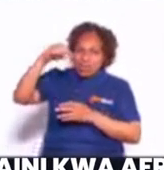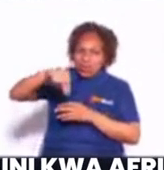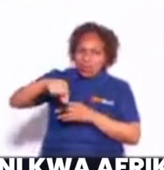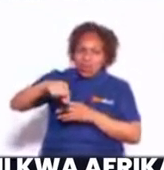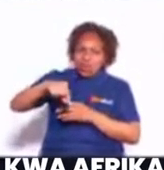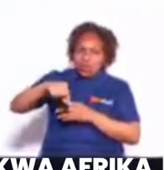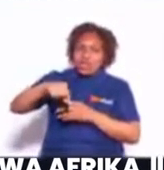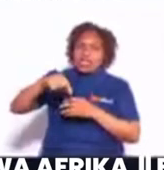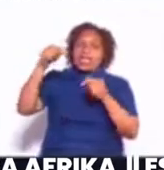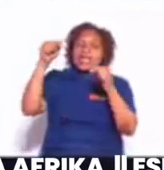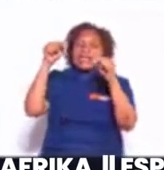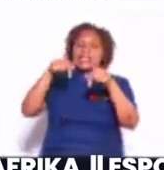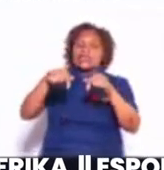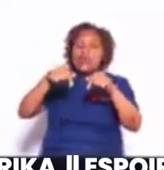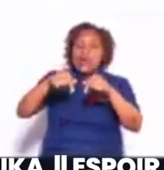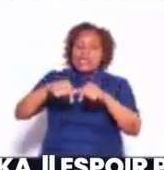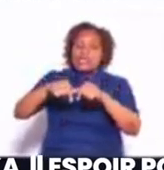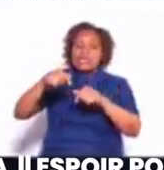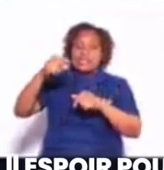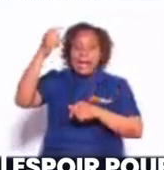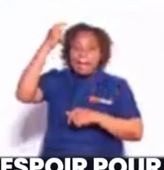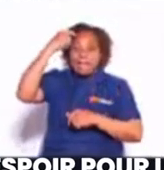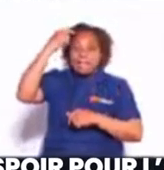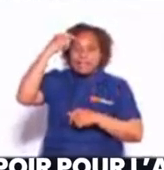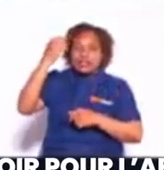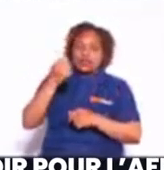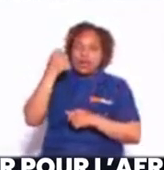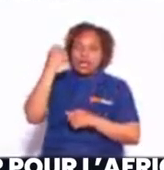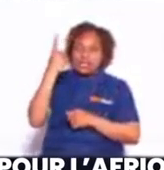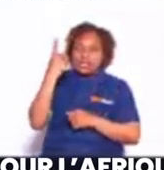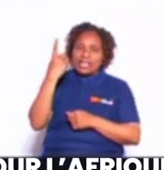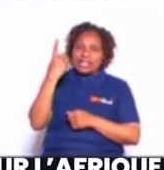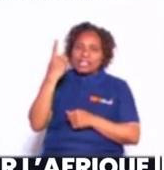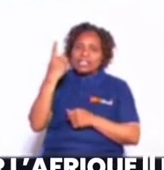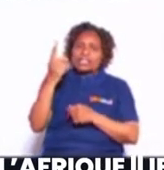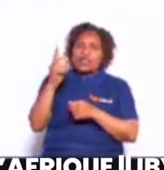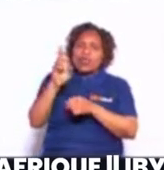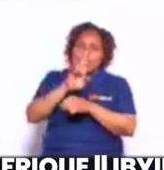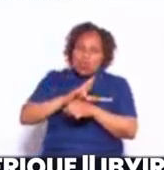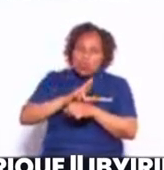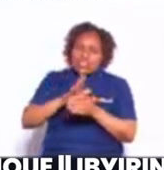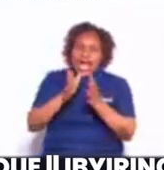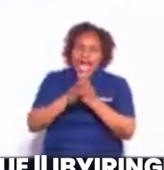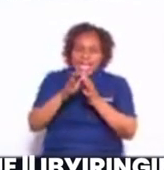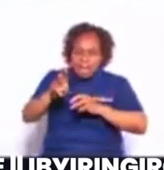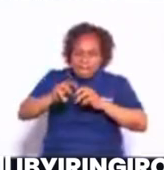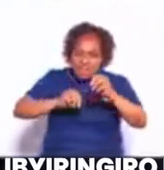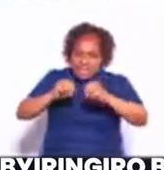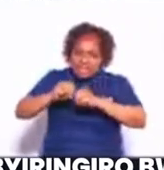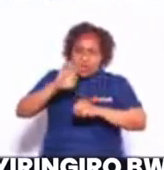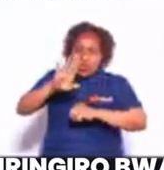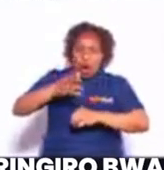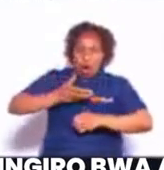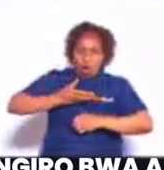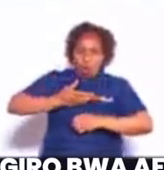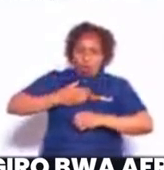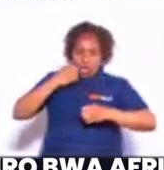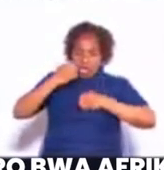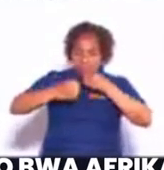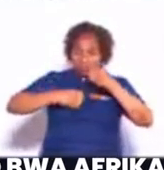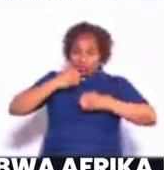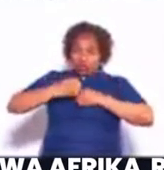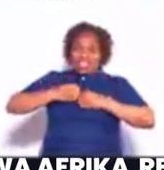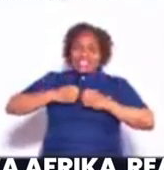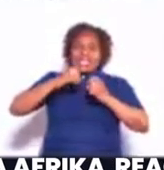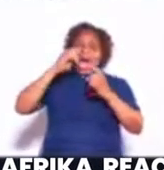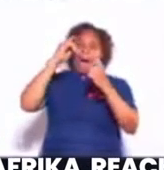the ability to understand, use, and manage your own emotions in positive